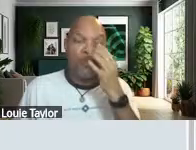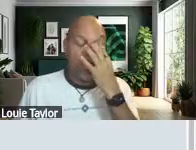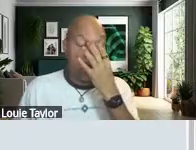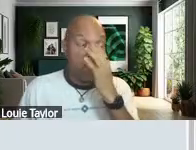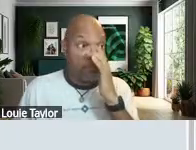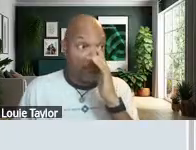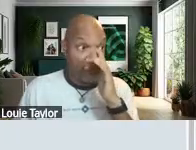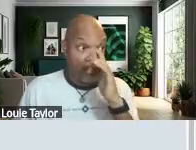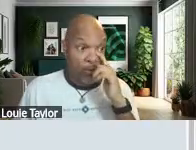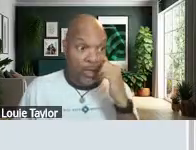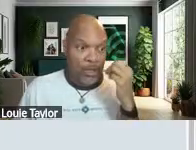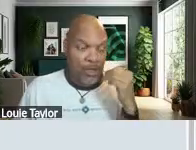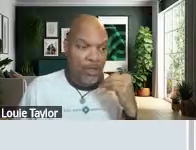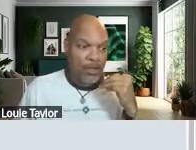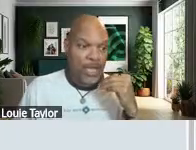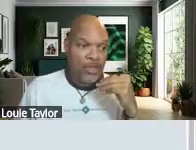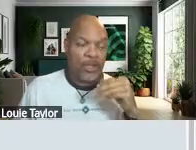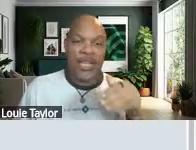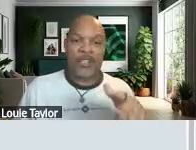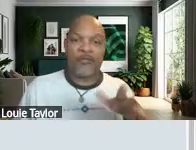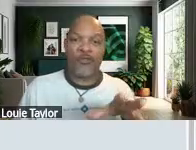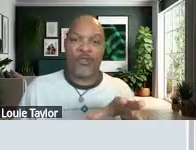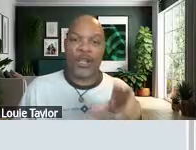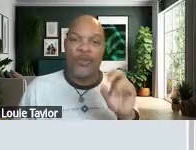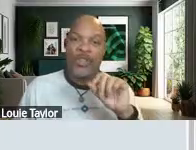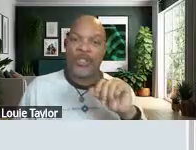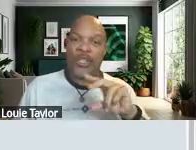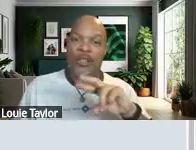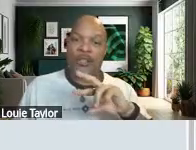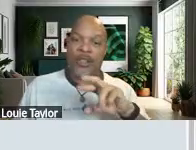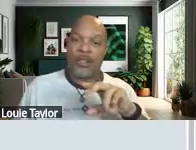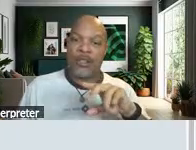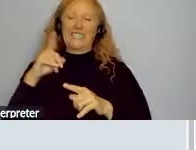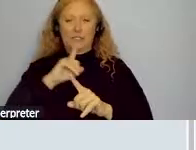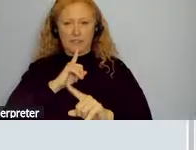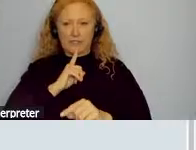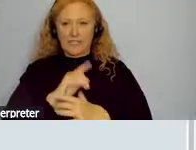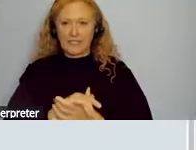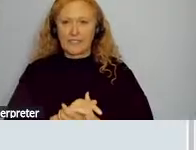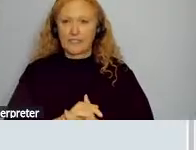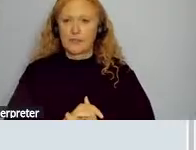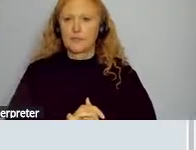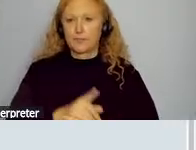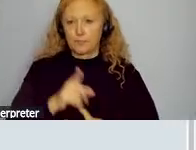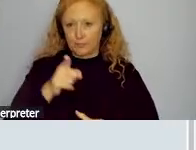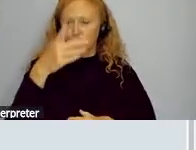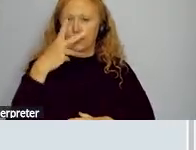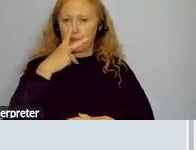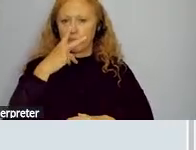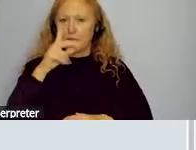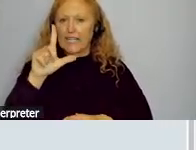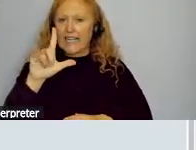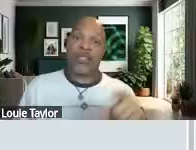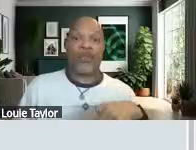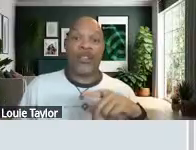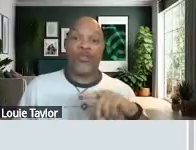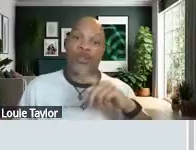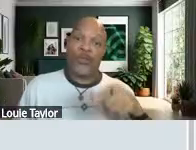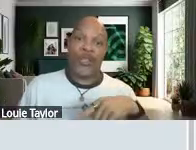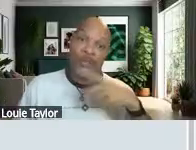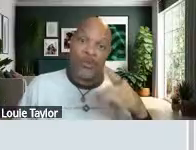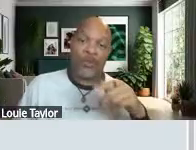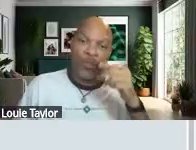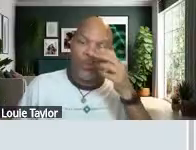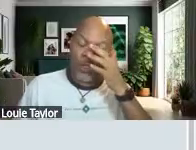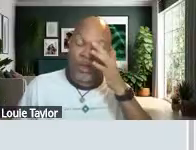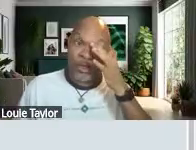the like the links for, like, when you send Oh, a I link from the see. share app, it'll like keep telling you, hey, someone